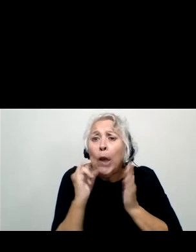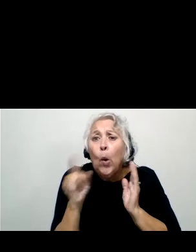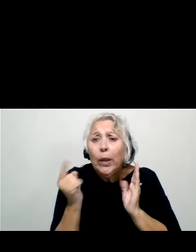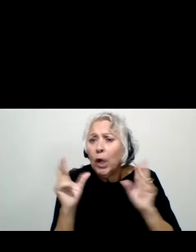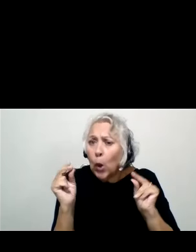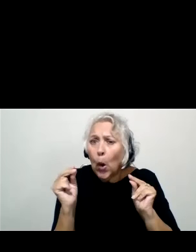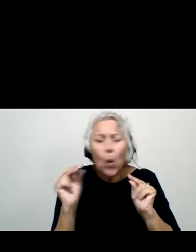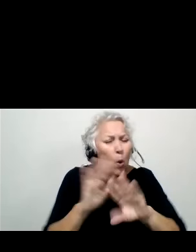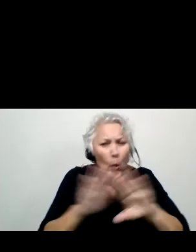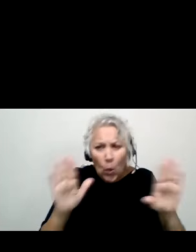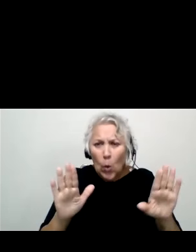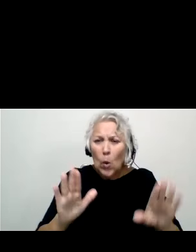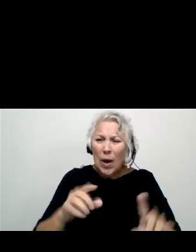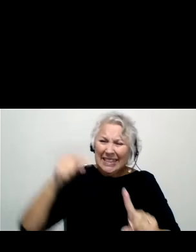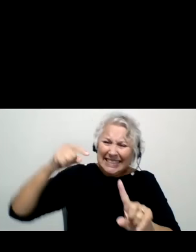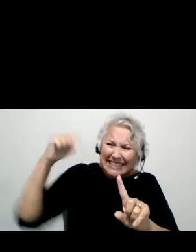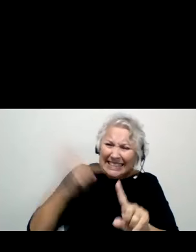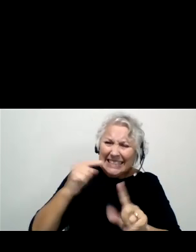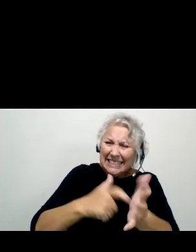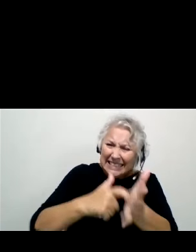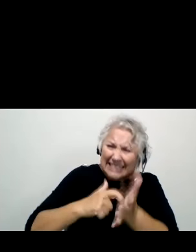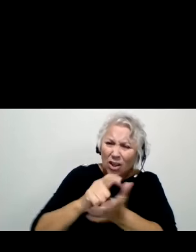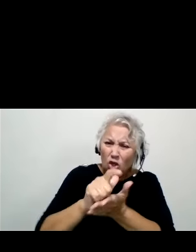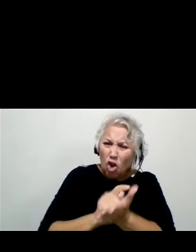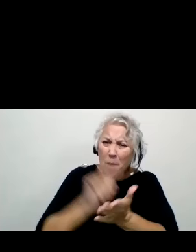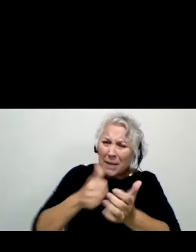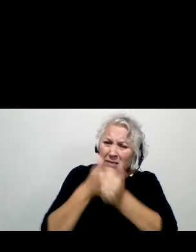is absolutely positively a law we need to follow.